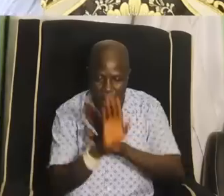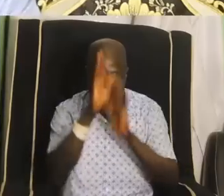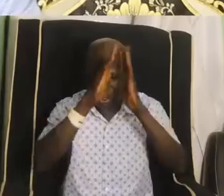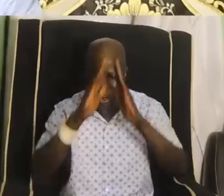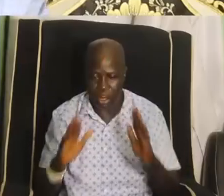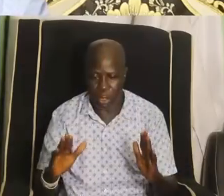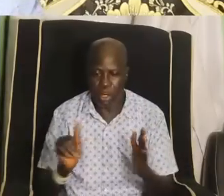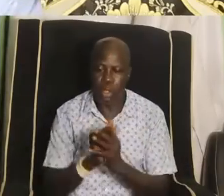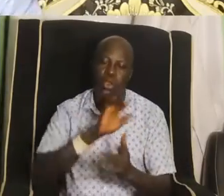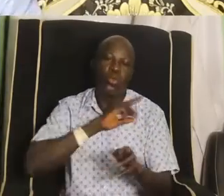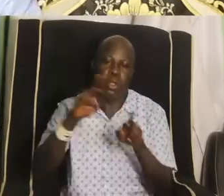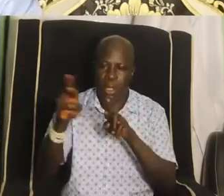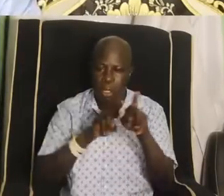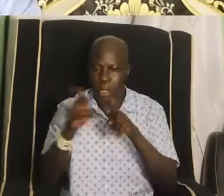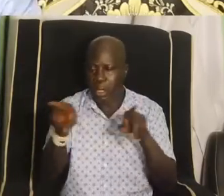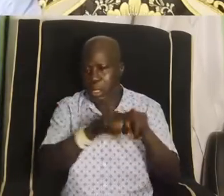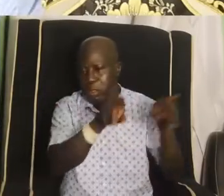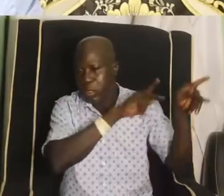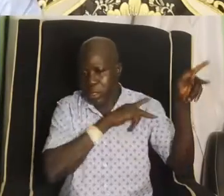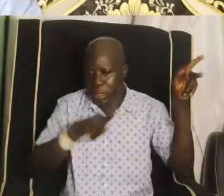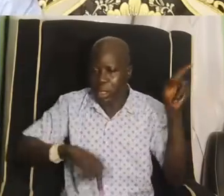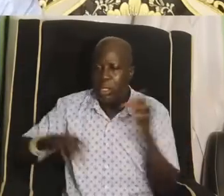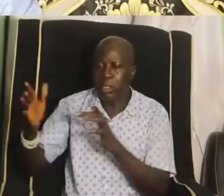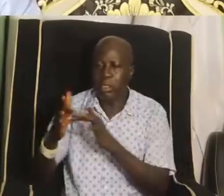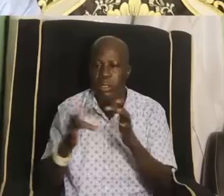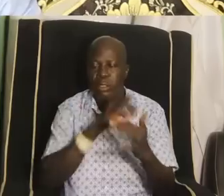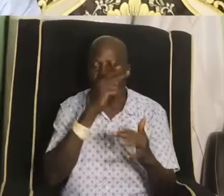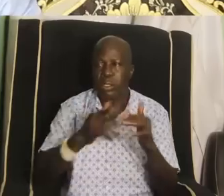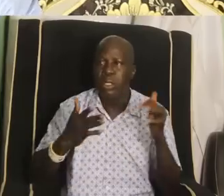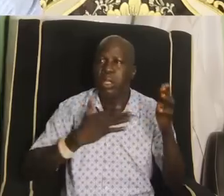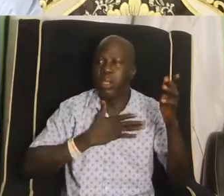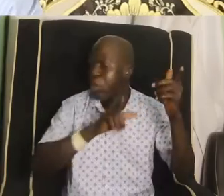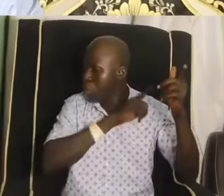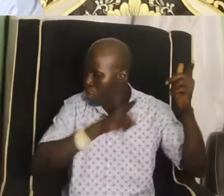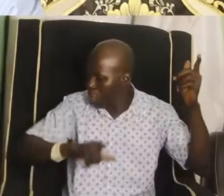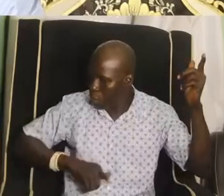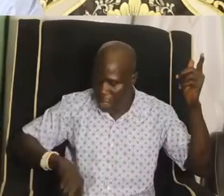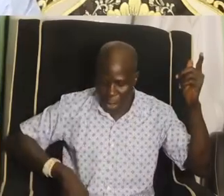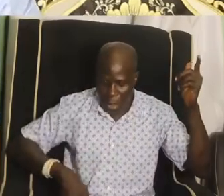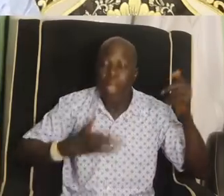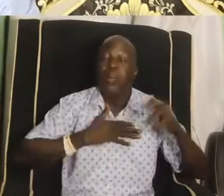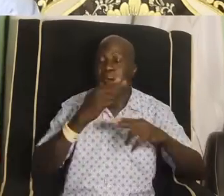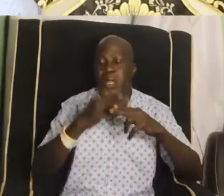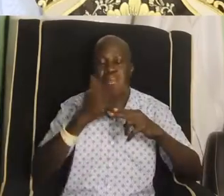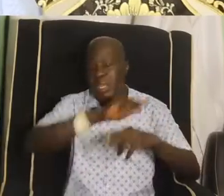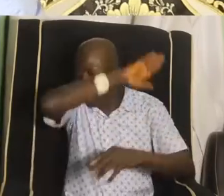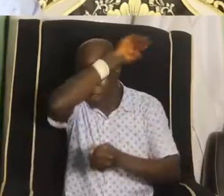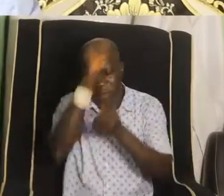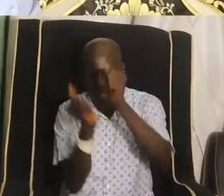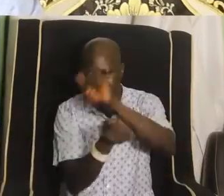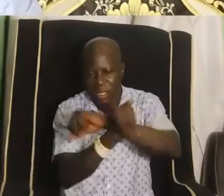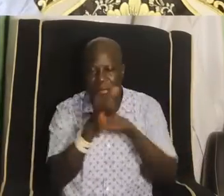amen child will come wa de se bi oba amen you raise oluwa wa amen Jesus name oluwa Father. My name